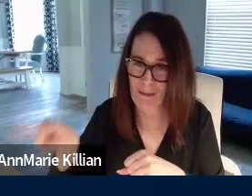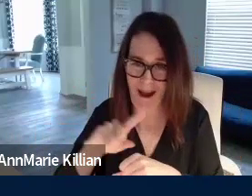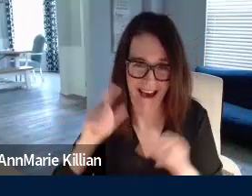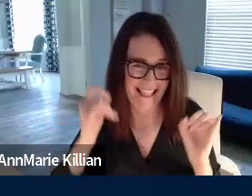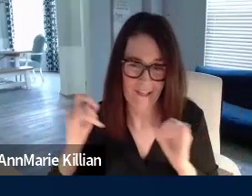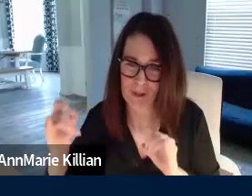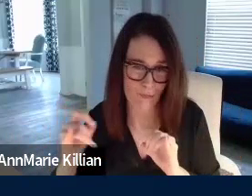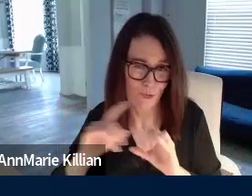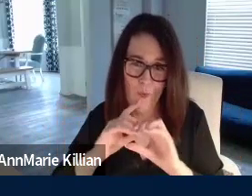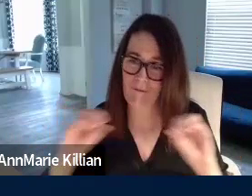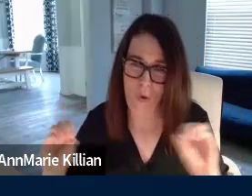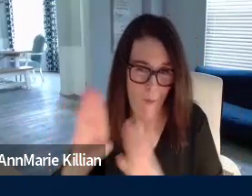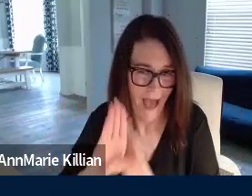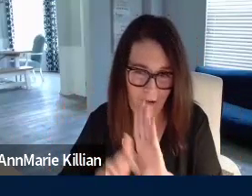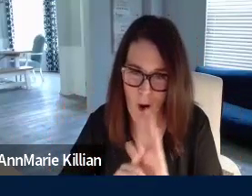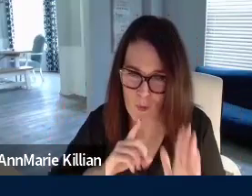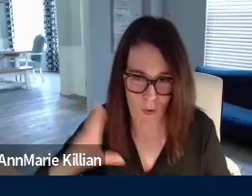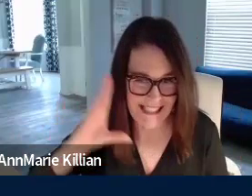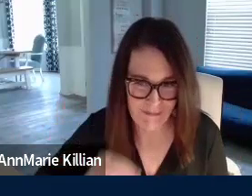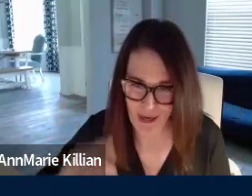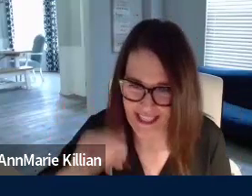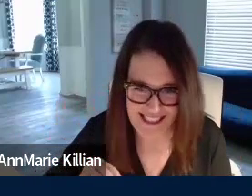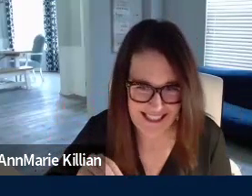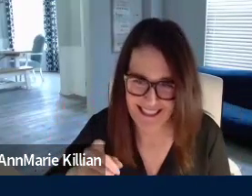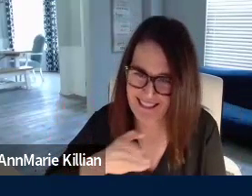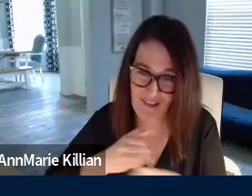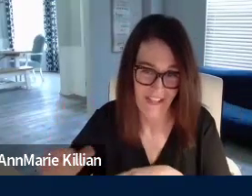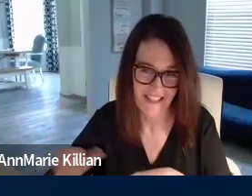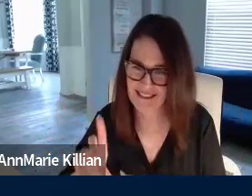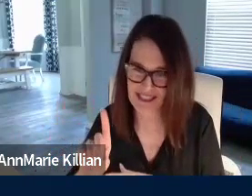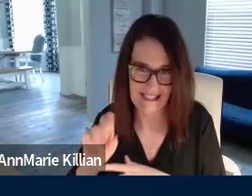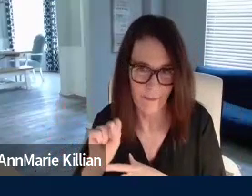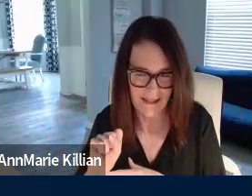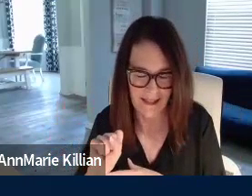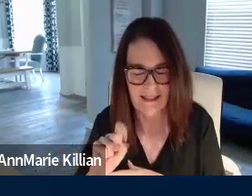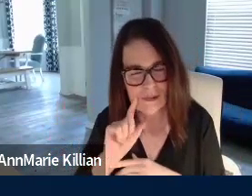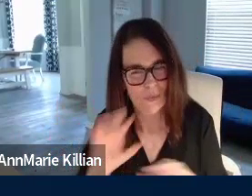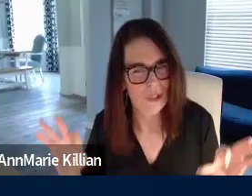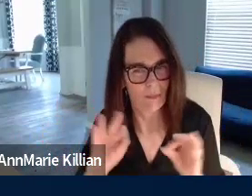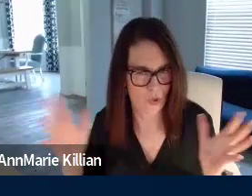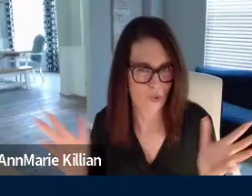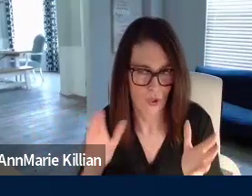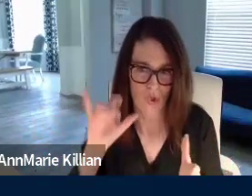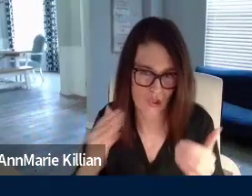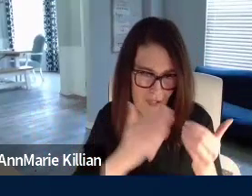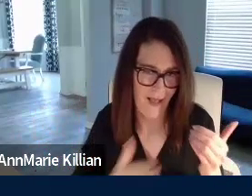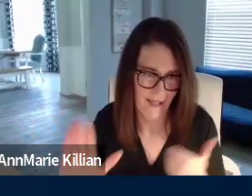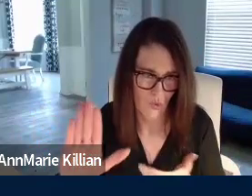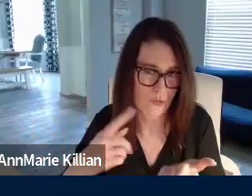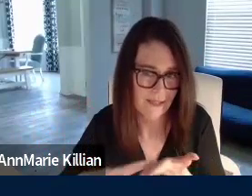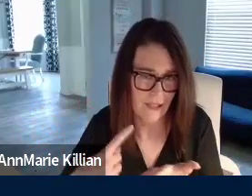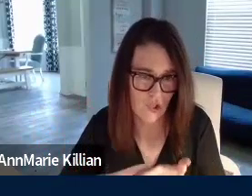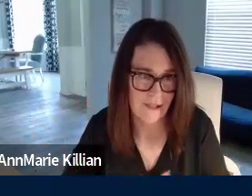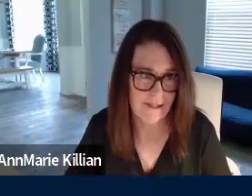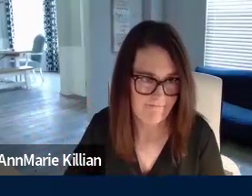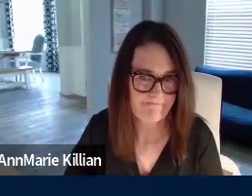often decisions are made for individuals who have no background or experience in that field of disability. So it's really